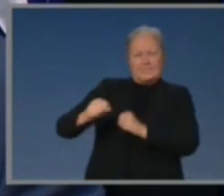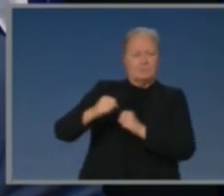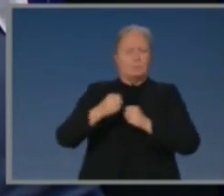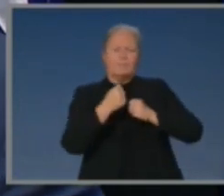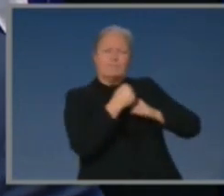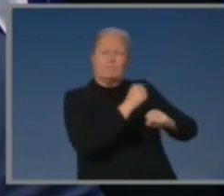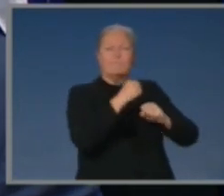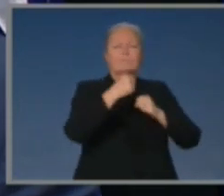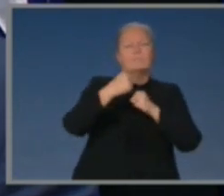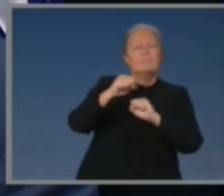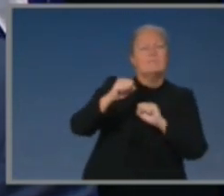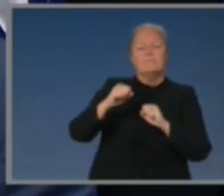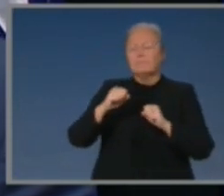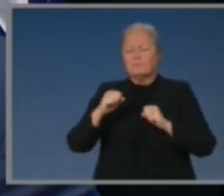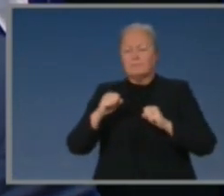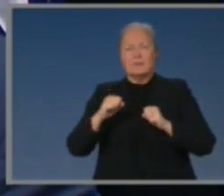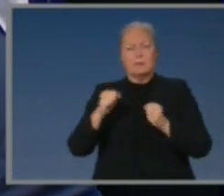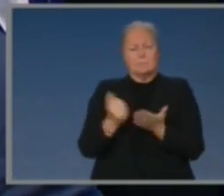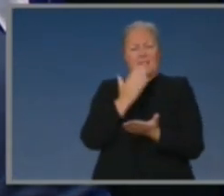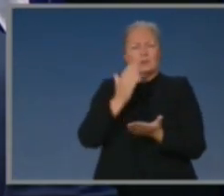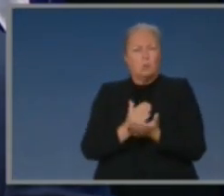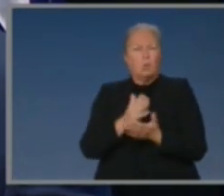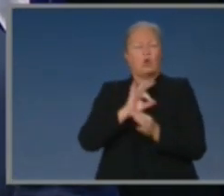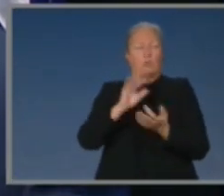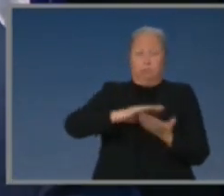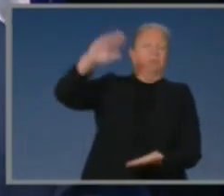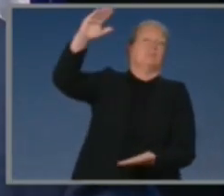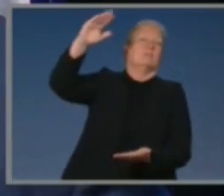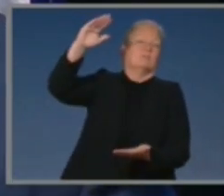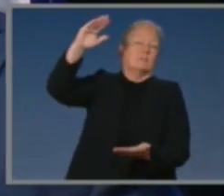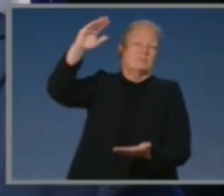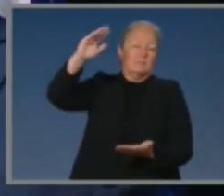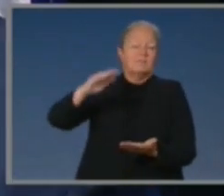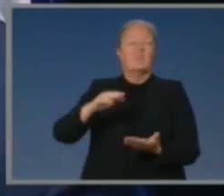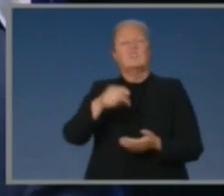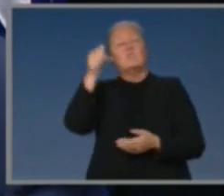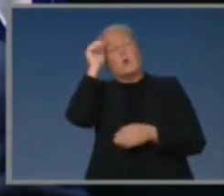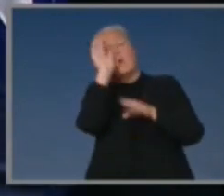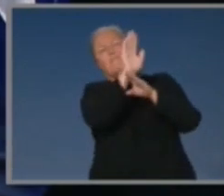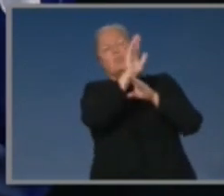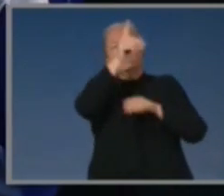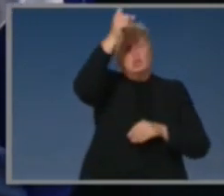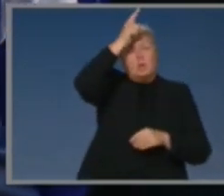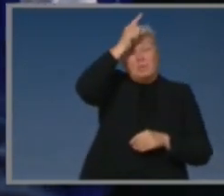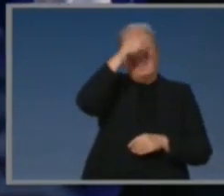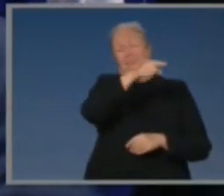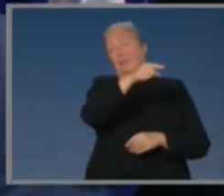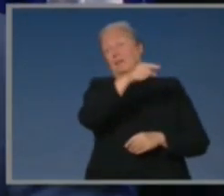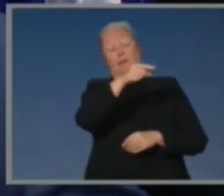any increase in cases. And we're seeing the same thing in Germany and other places like that. They have far more cases than we do.